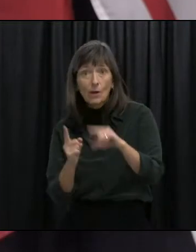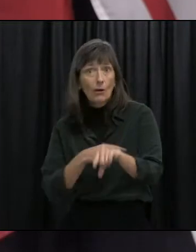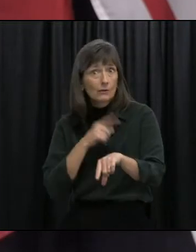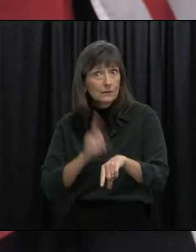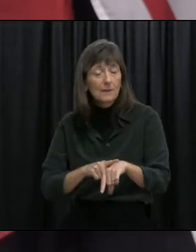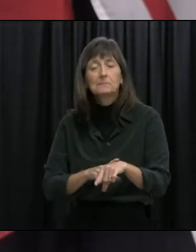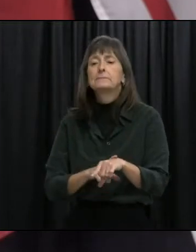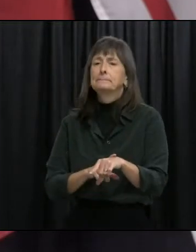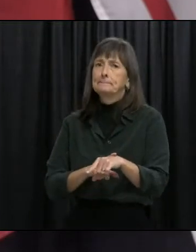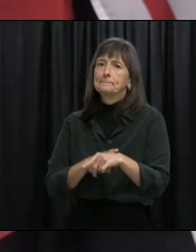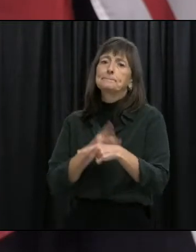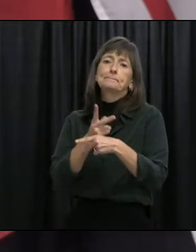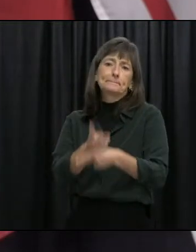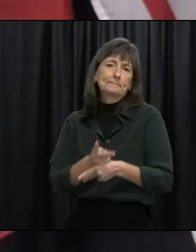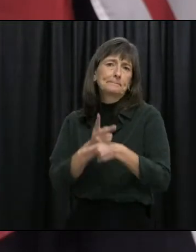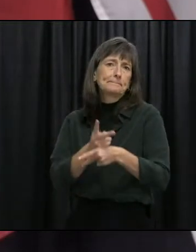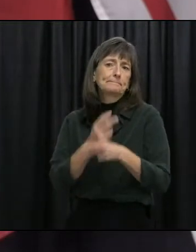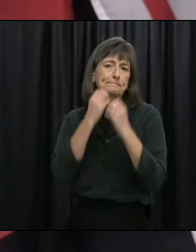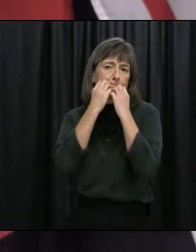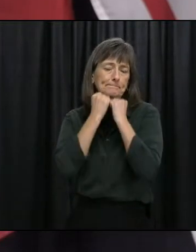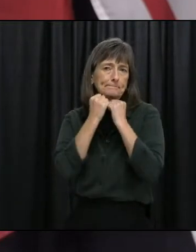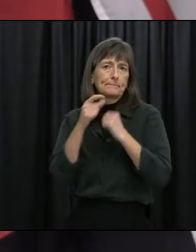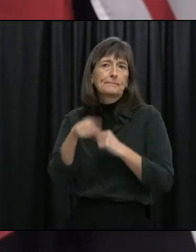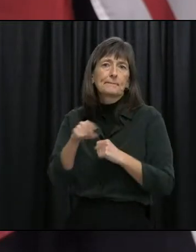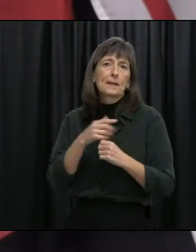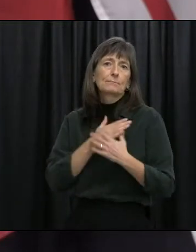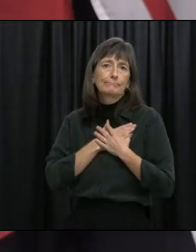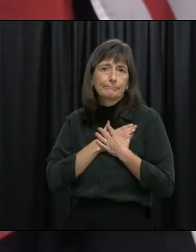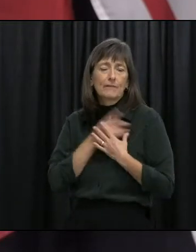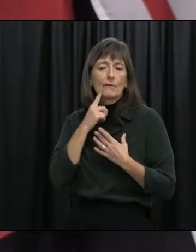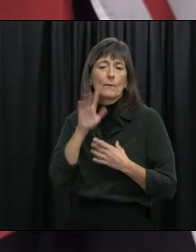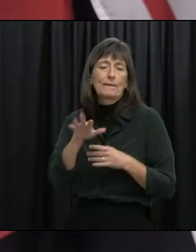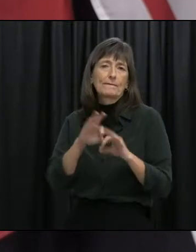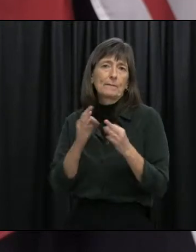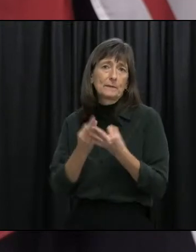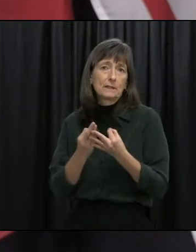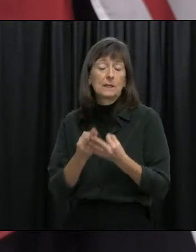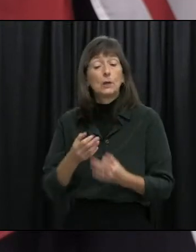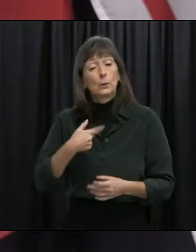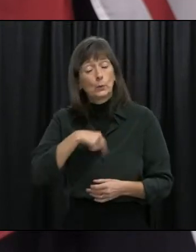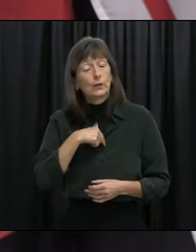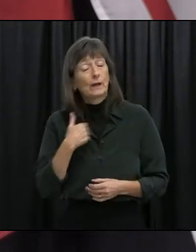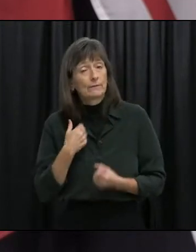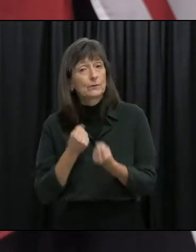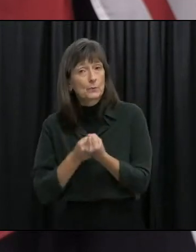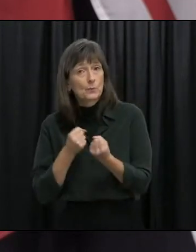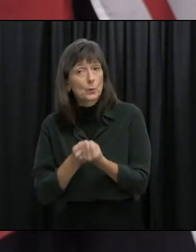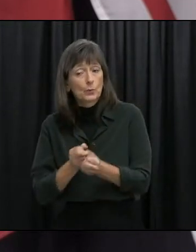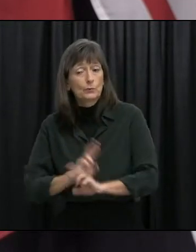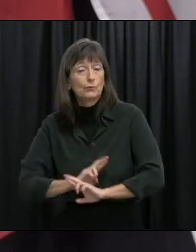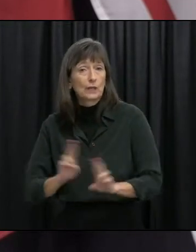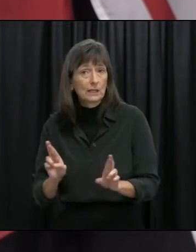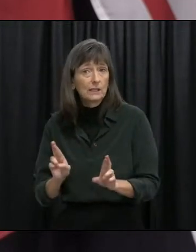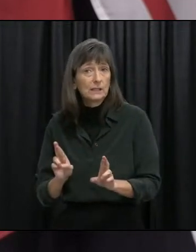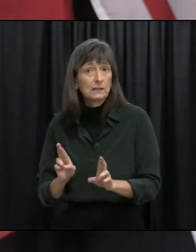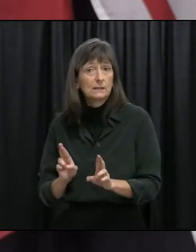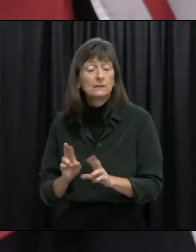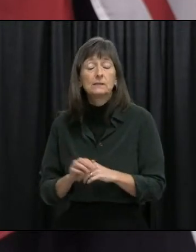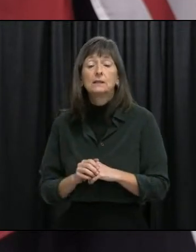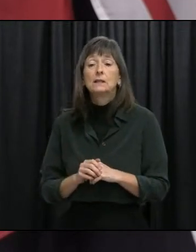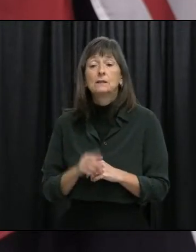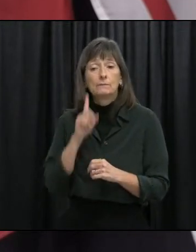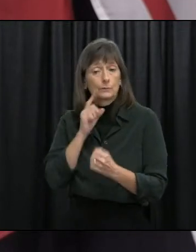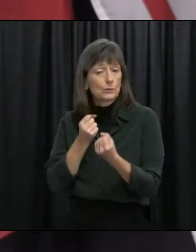challenging times for rotational workers. We do have supports in place. We are better equipped, I would argue, in